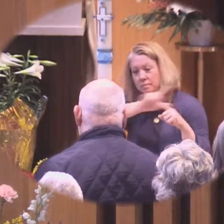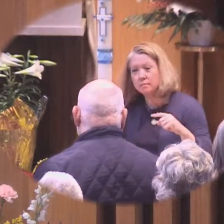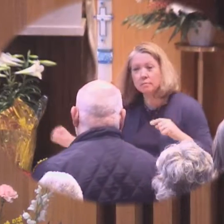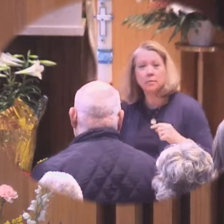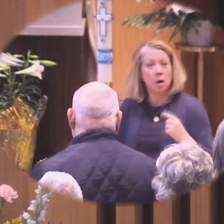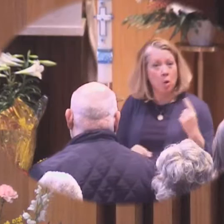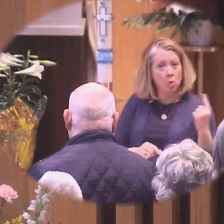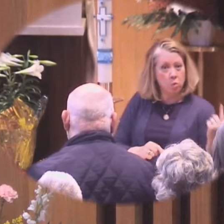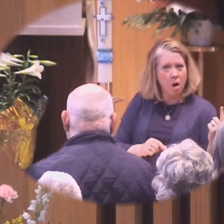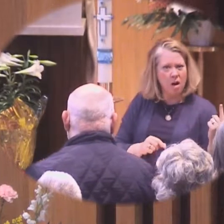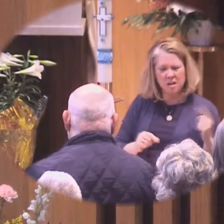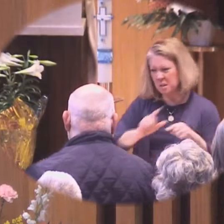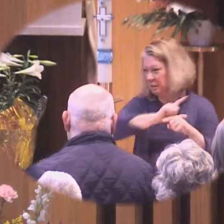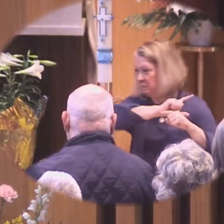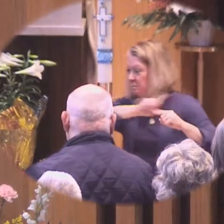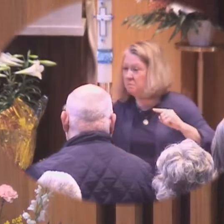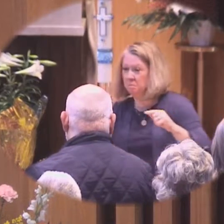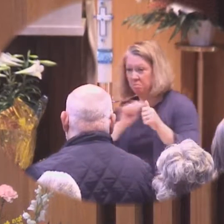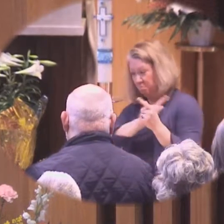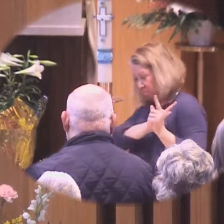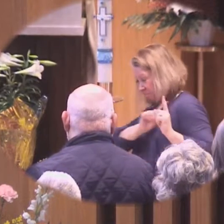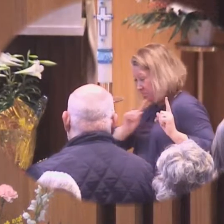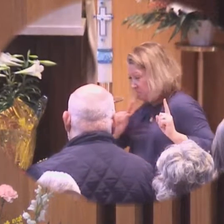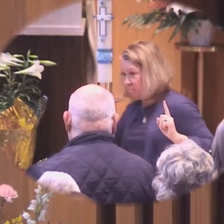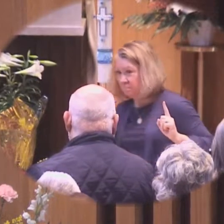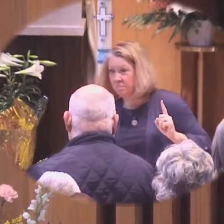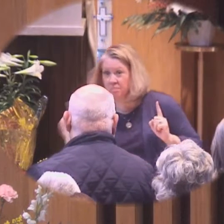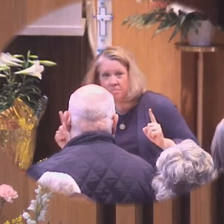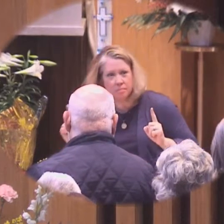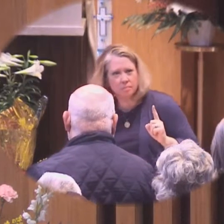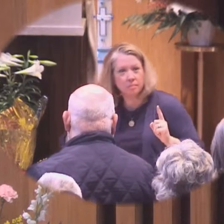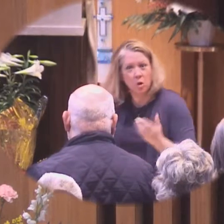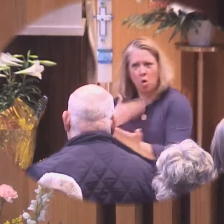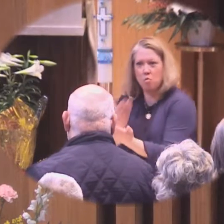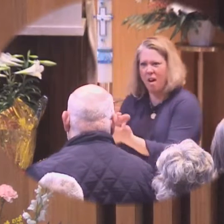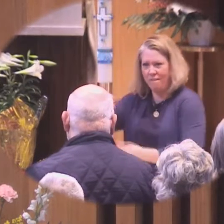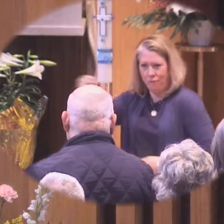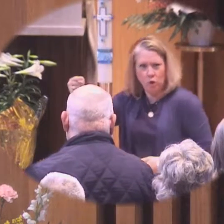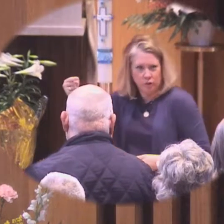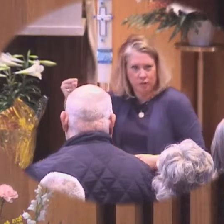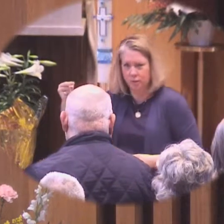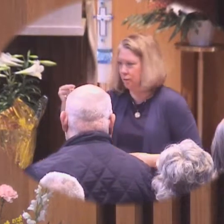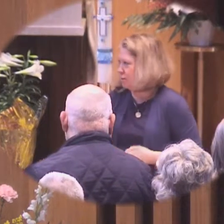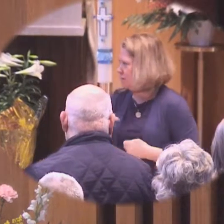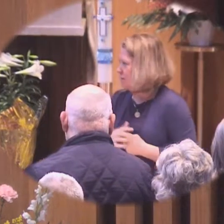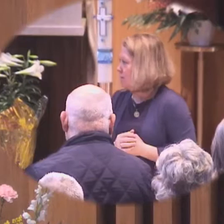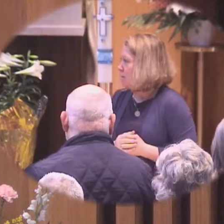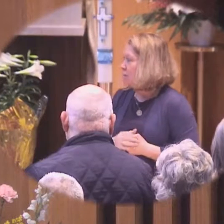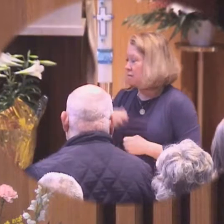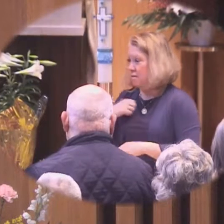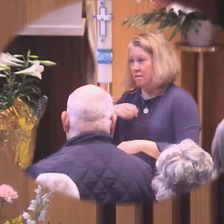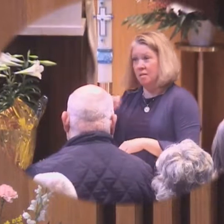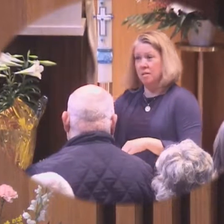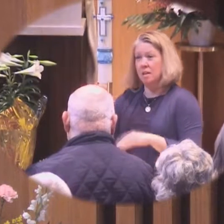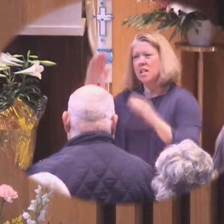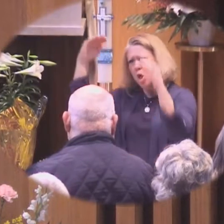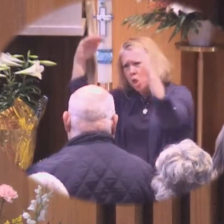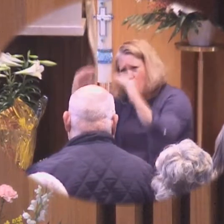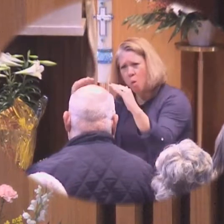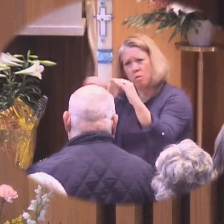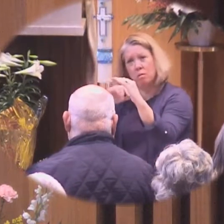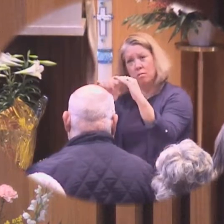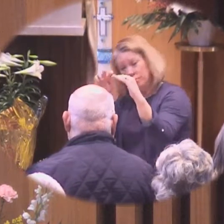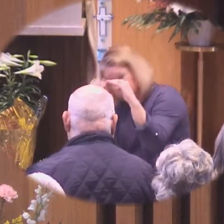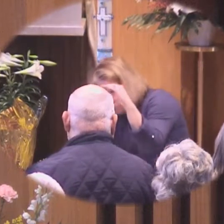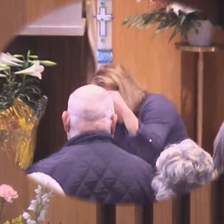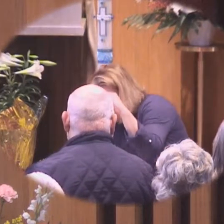disciple ran faster than Peter and arrived at the tomb first. He bent down and saw the burial cloth